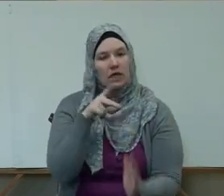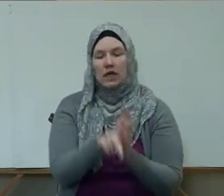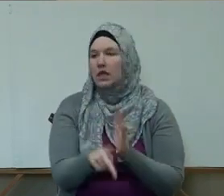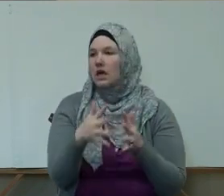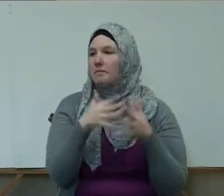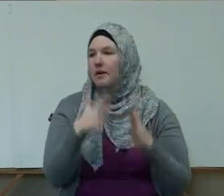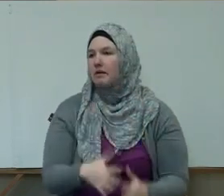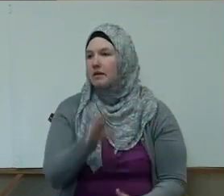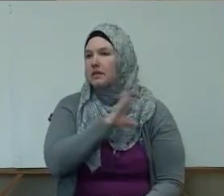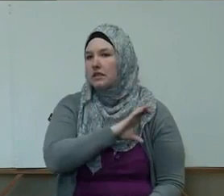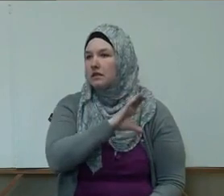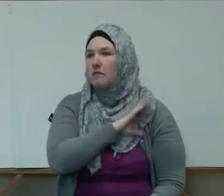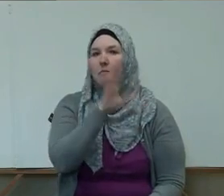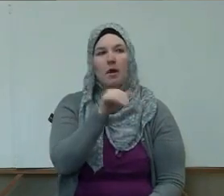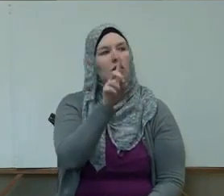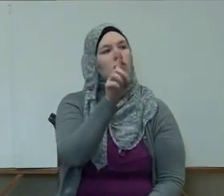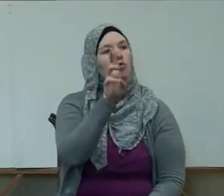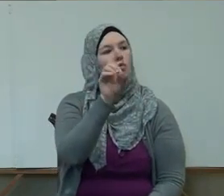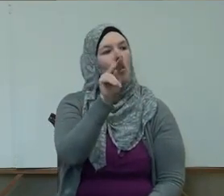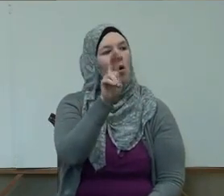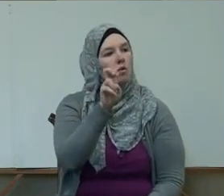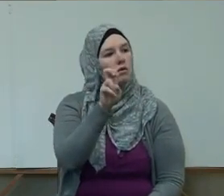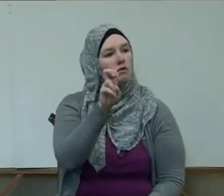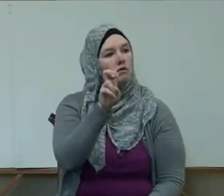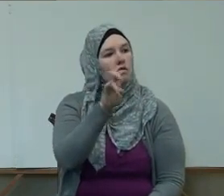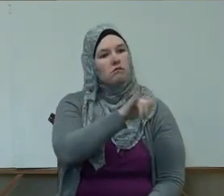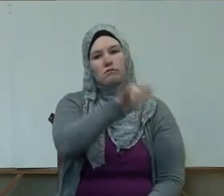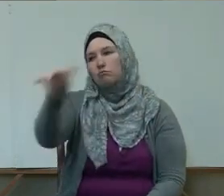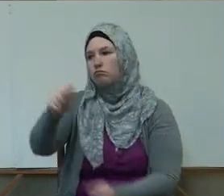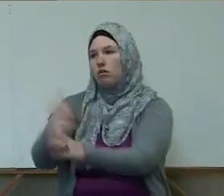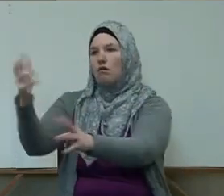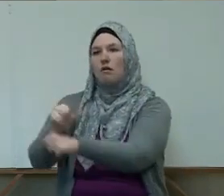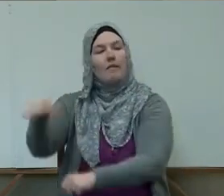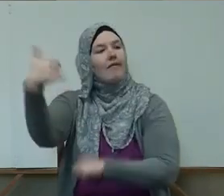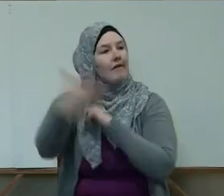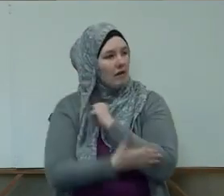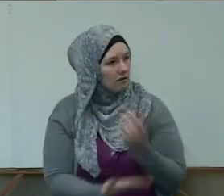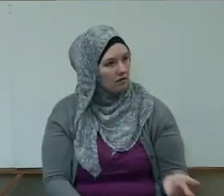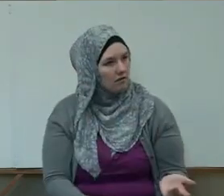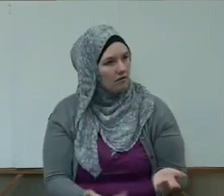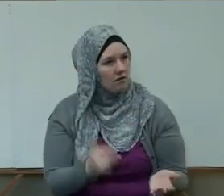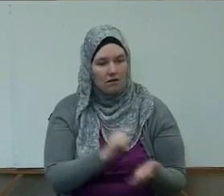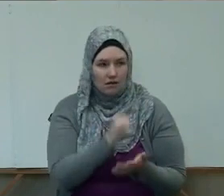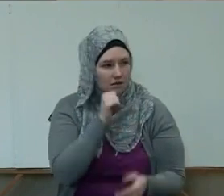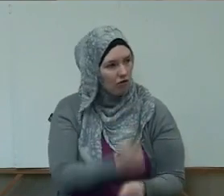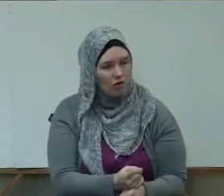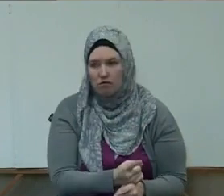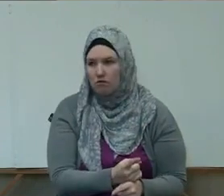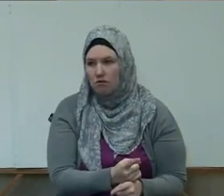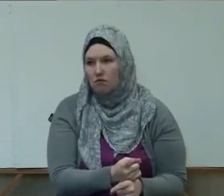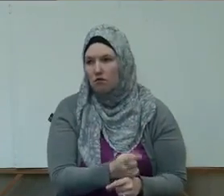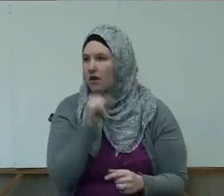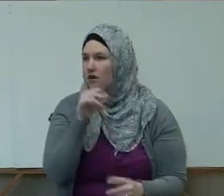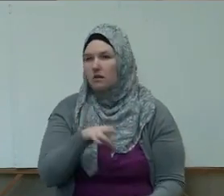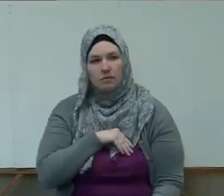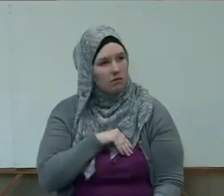American citizens by drone just because they are on another land. That is immoral, that is unacceptable, and